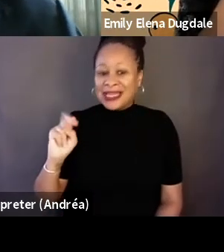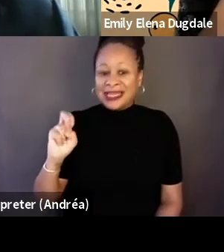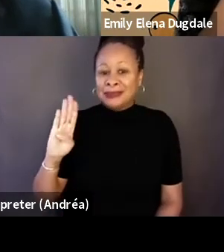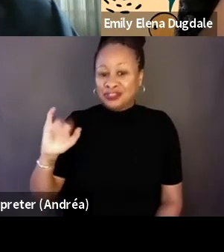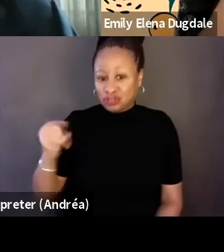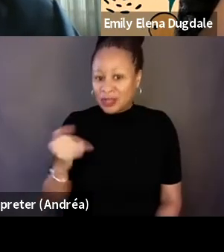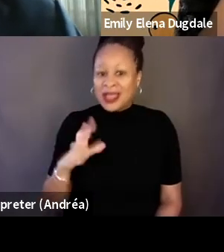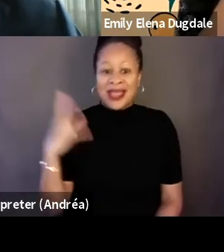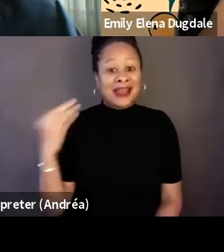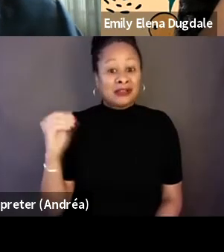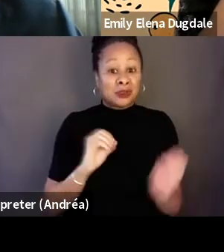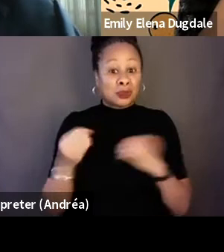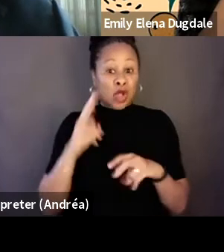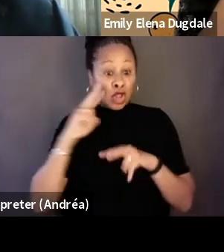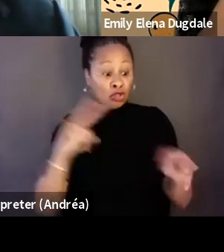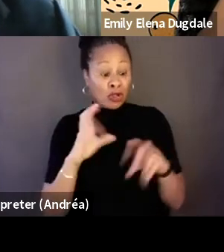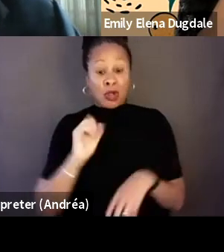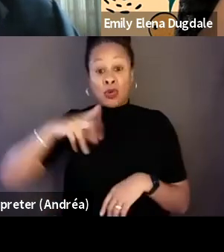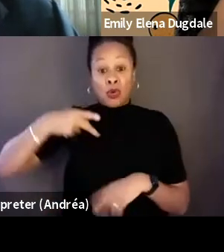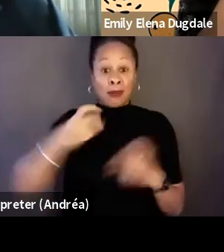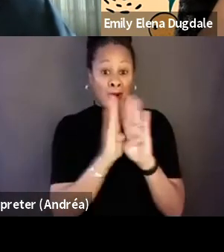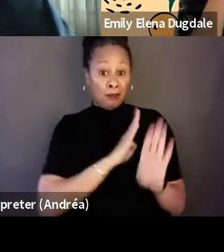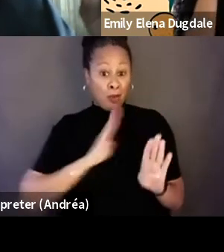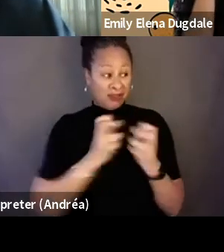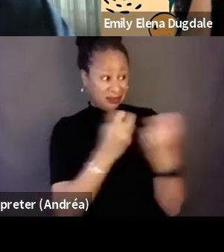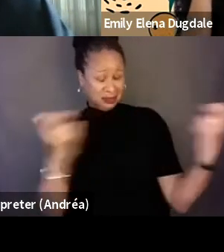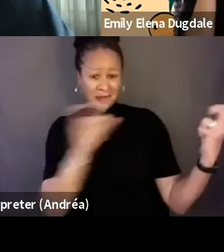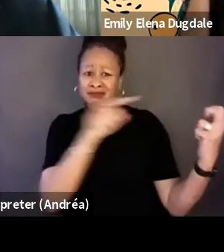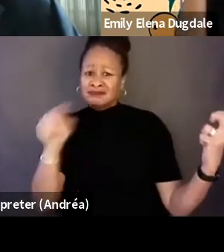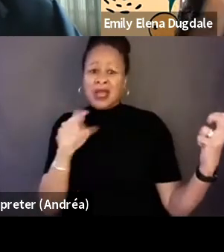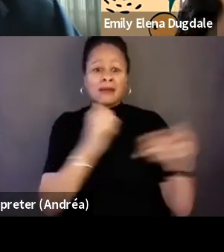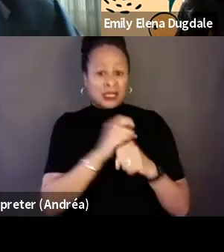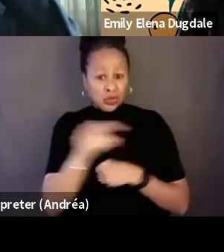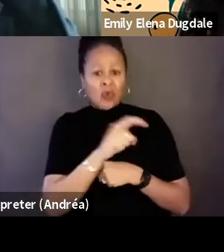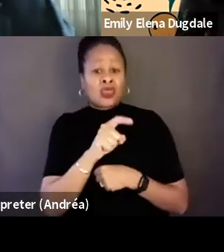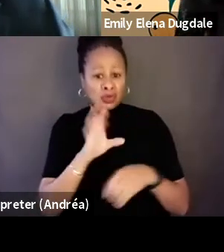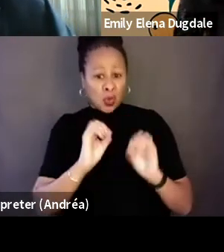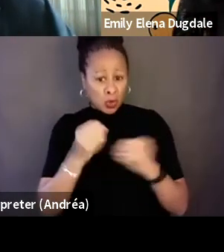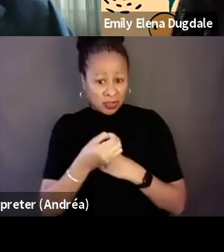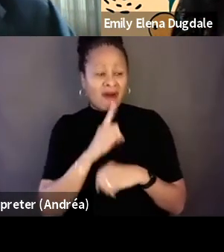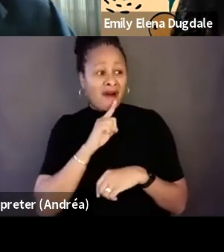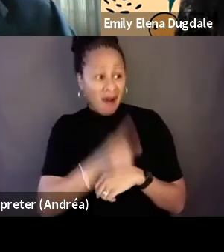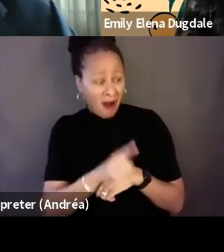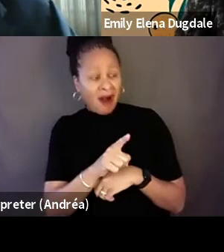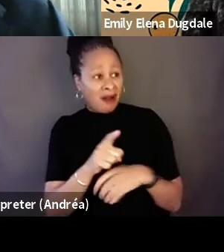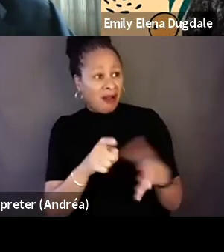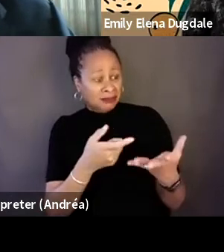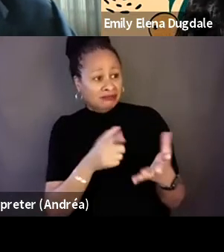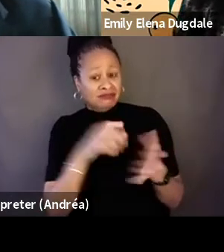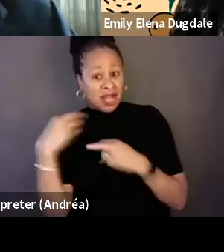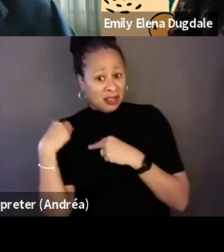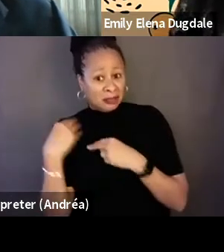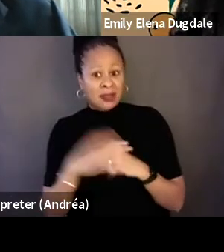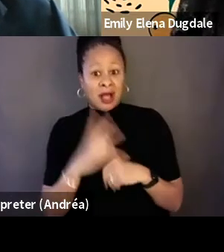at corporate boards, hold these organizations accountable, look at the vice presidents of companies, look at the news